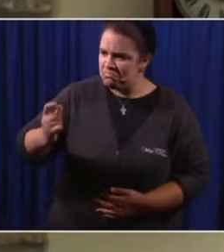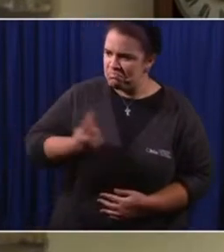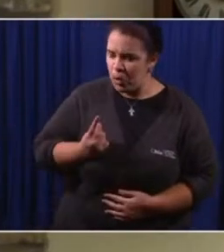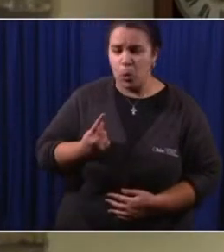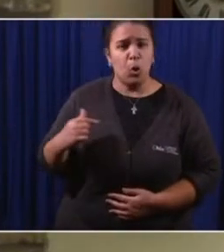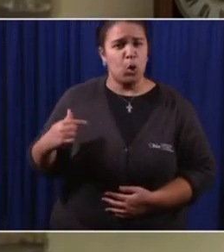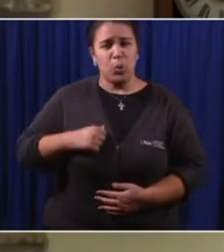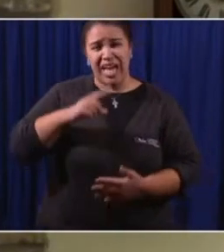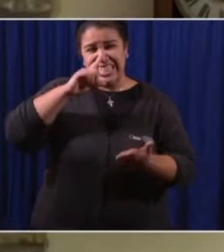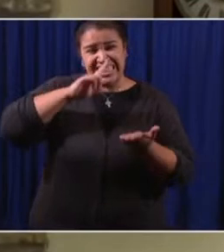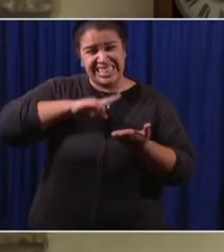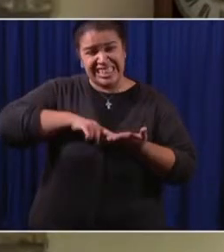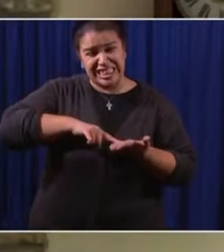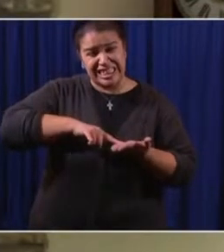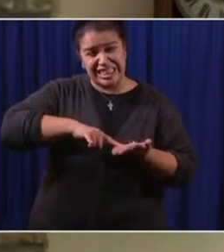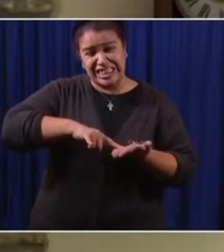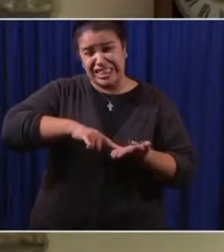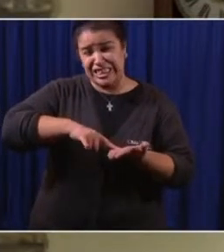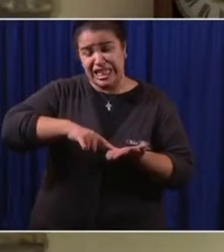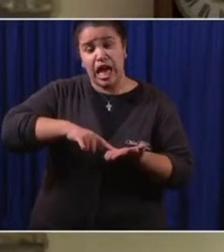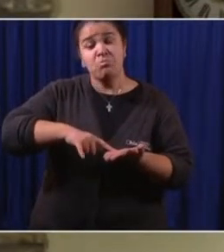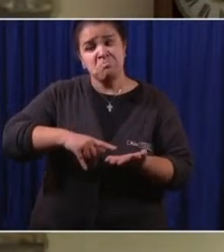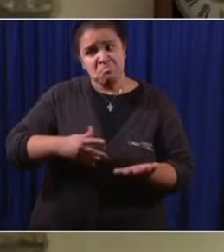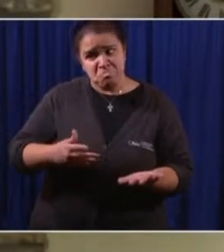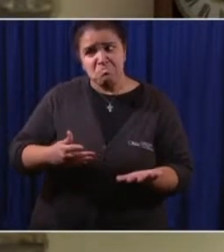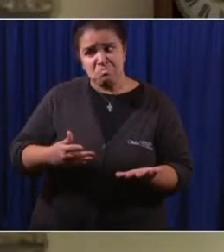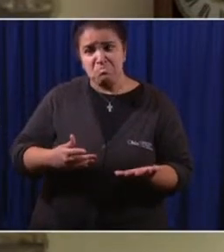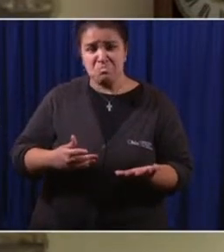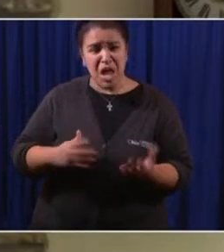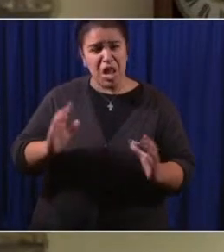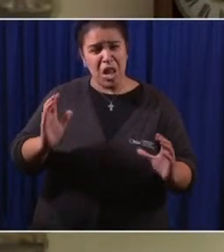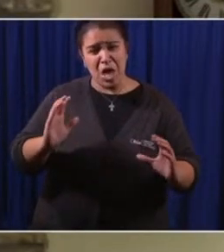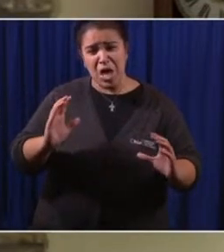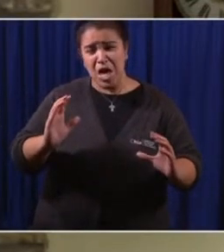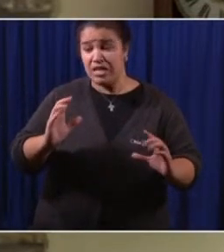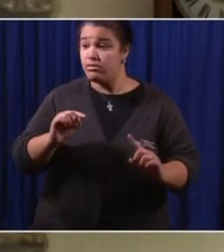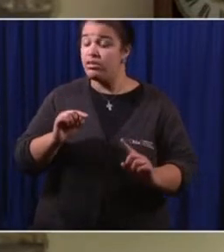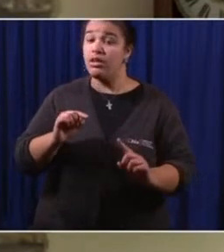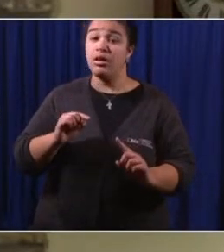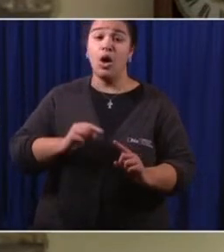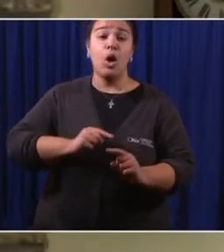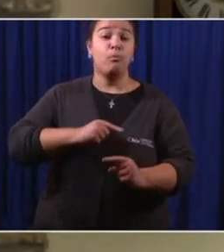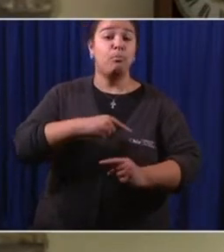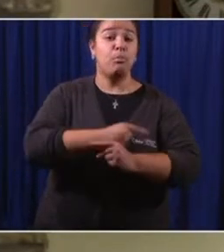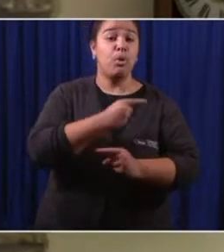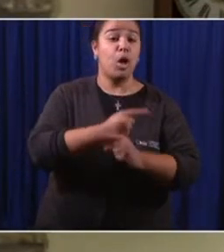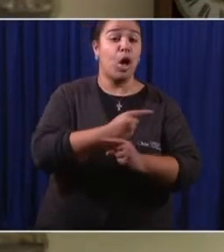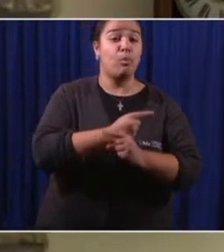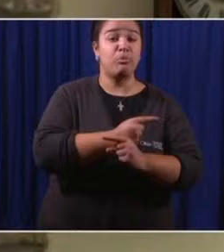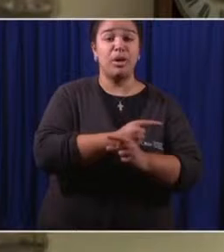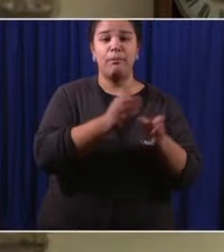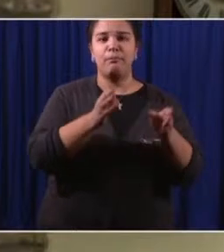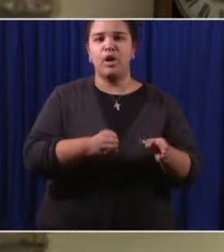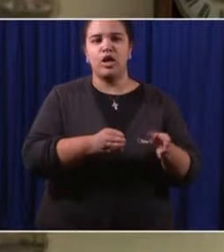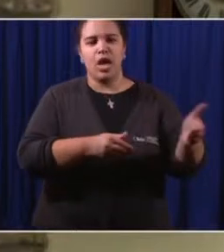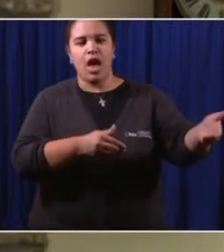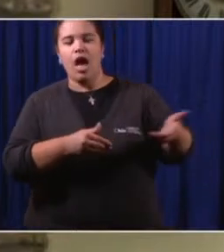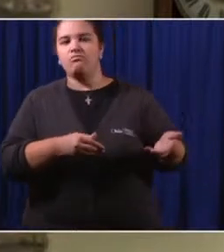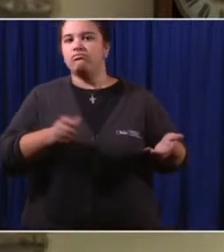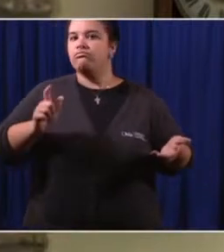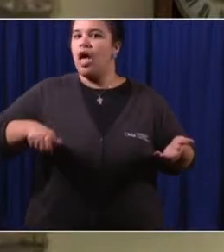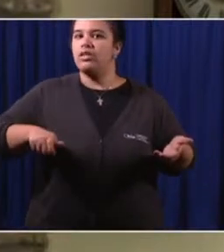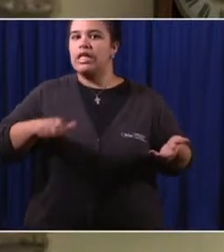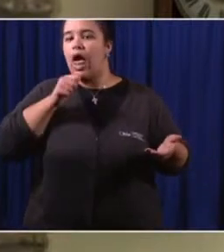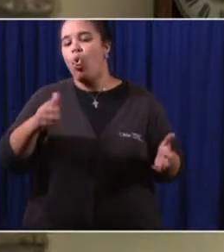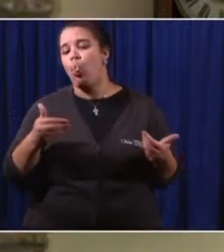But this is an important job, and we have to have the right person. When I filled the position originally with Dr.